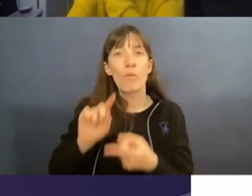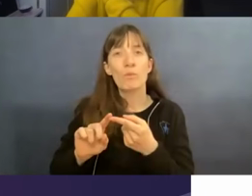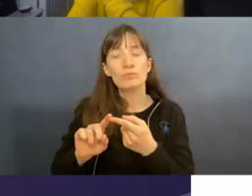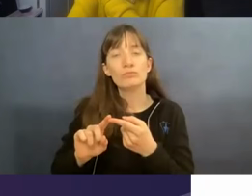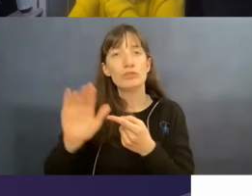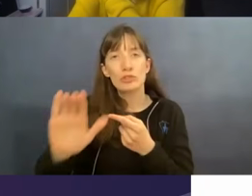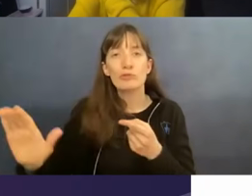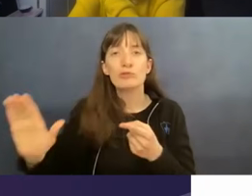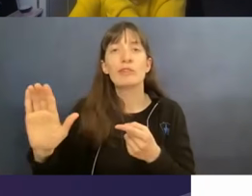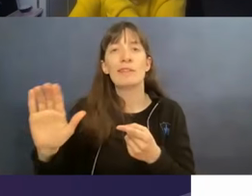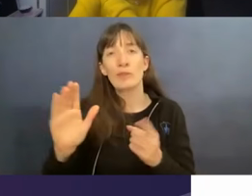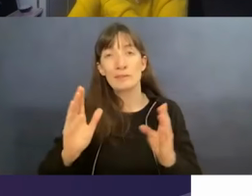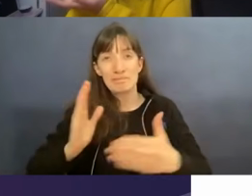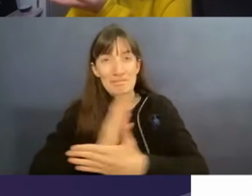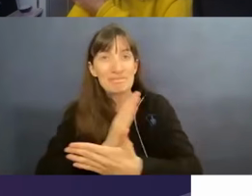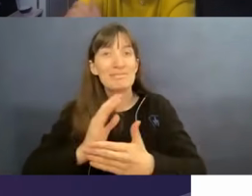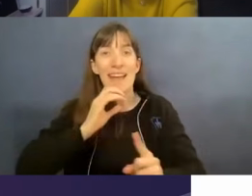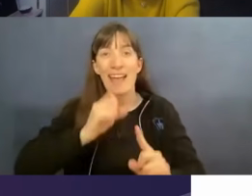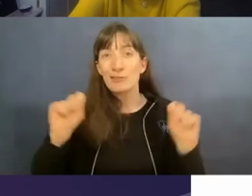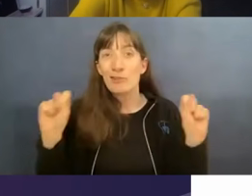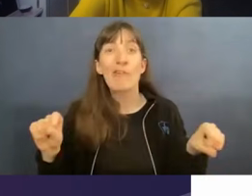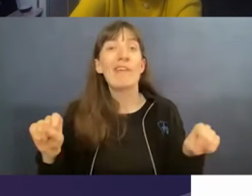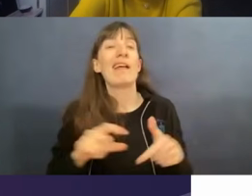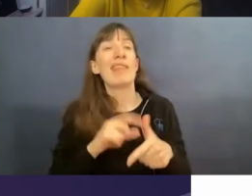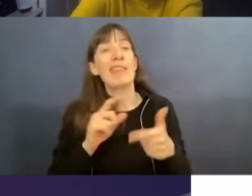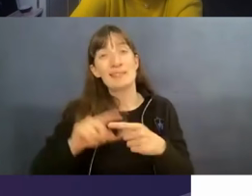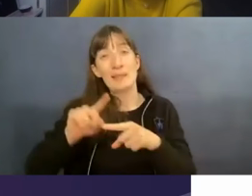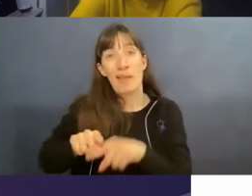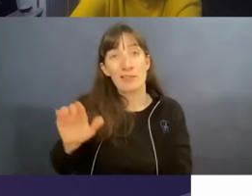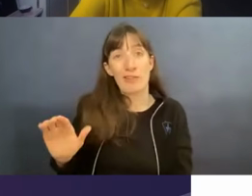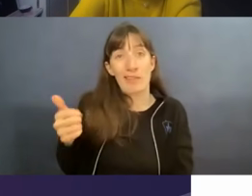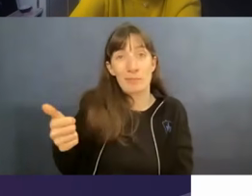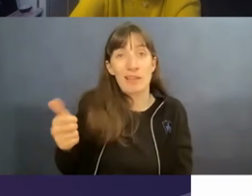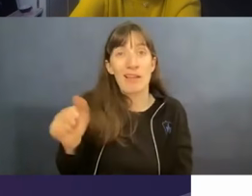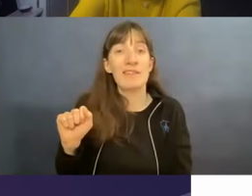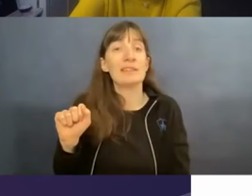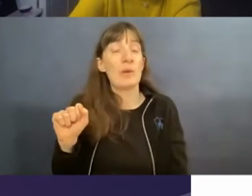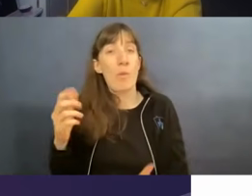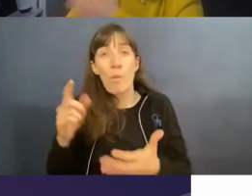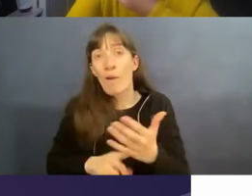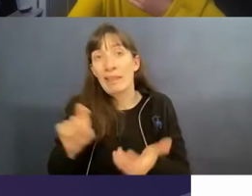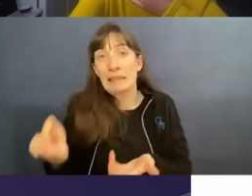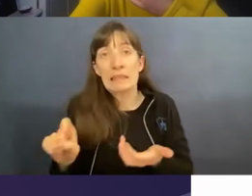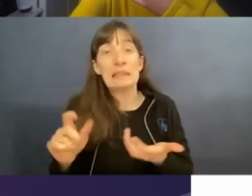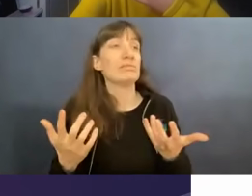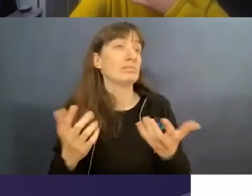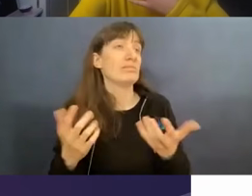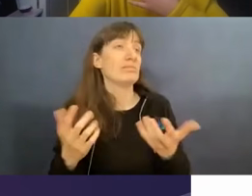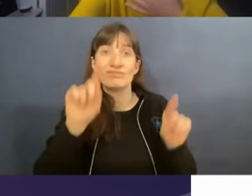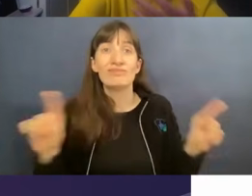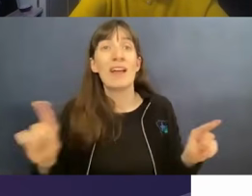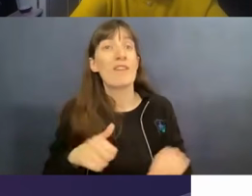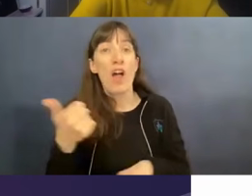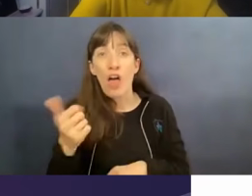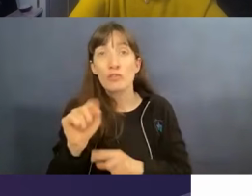within certain age range, and it also depends on that child too, of like what they resonate to. So there are other tools as